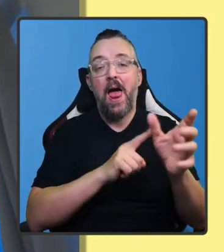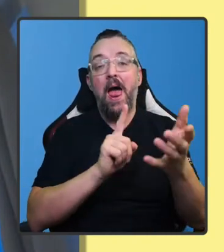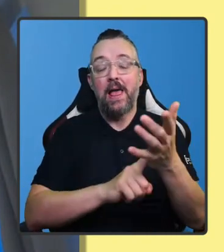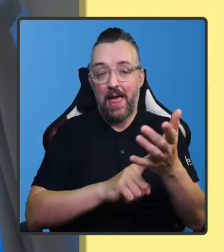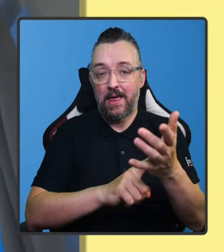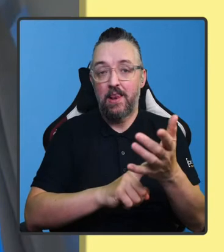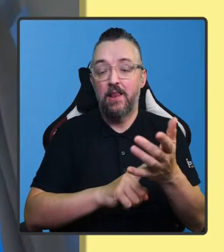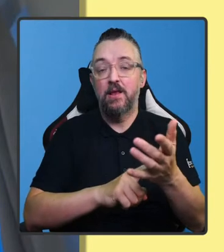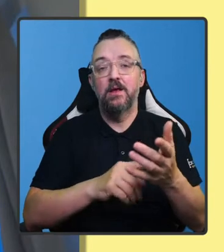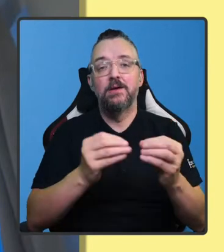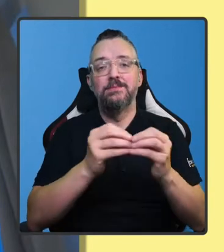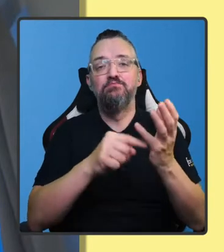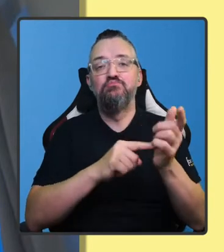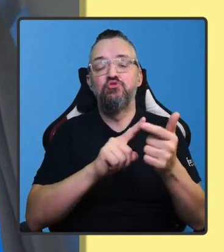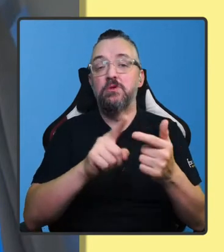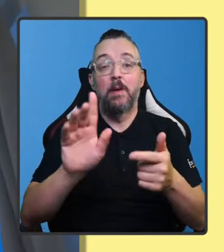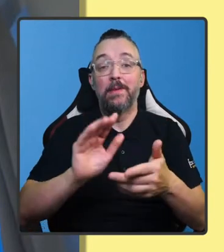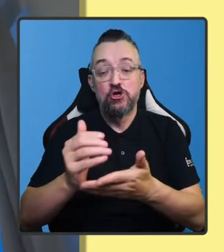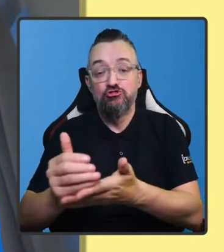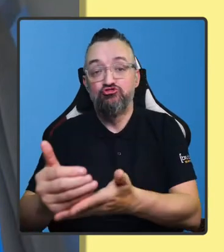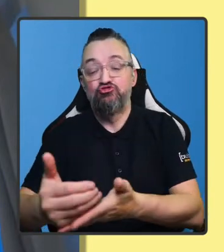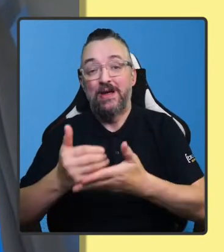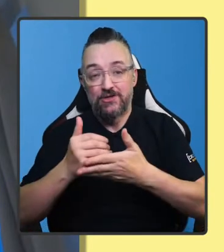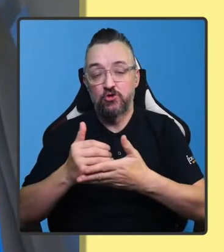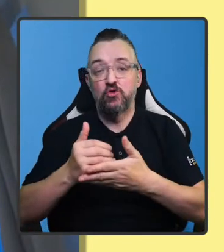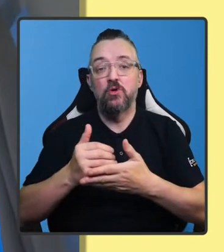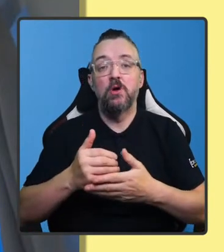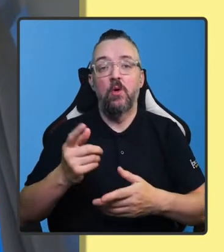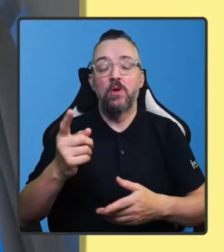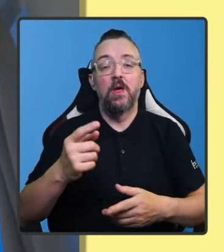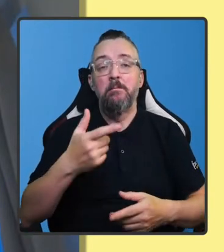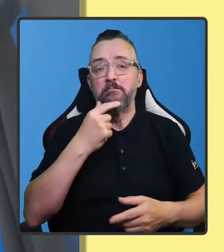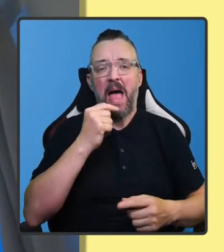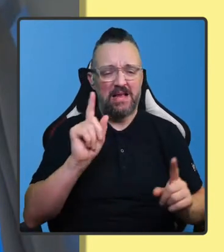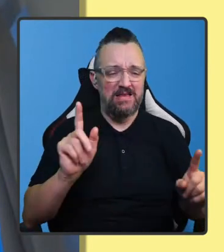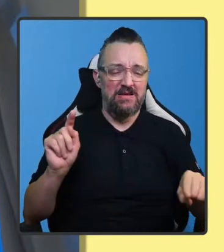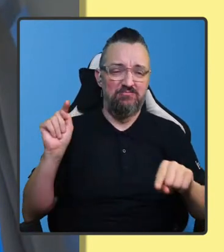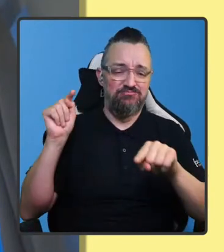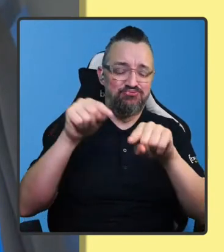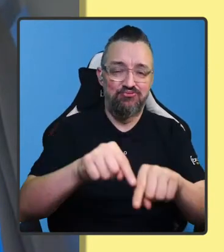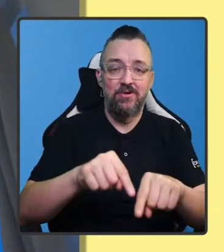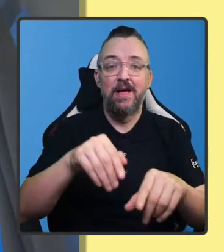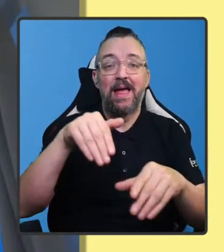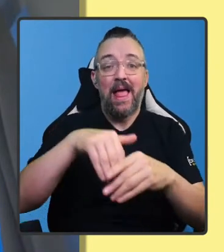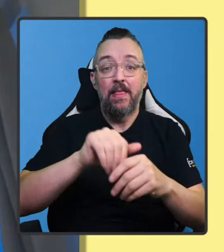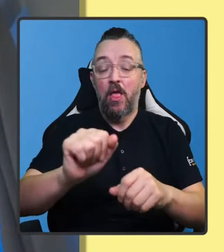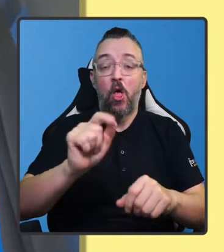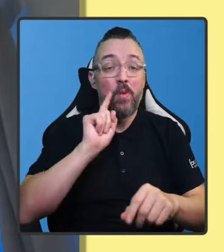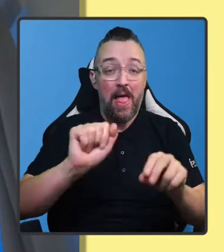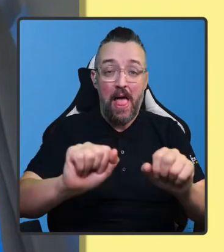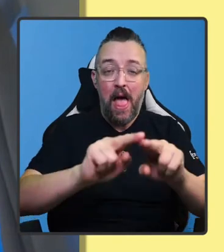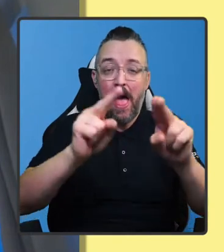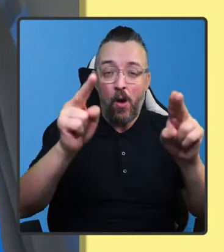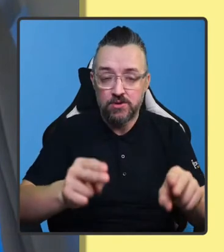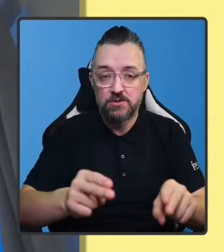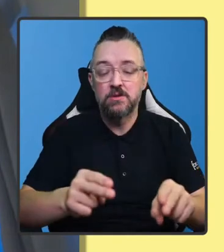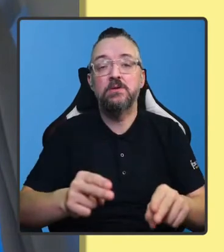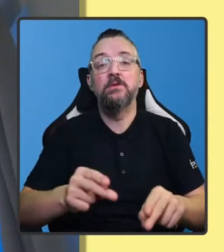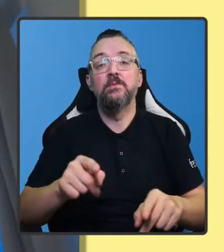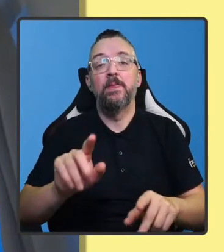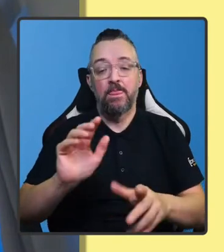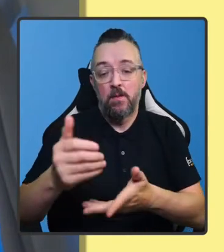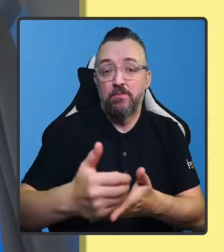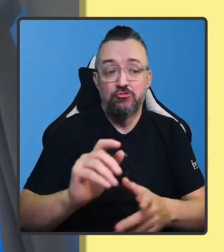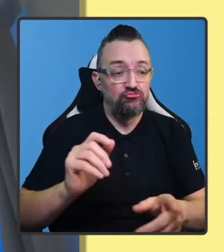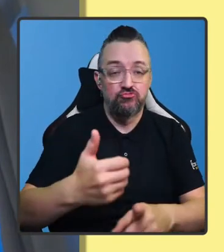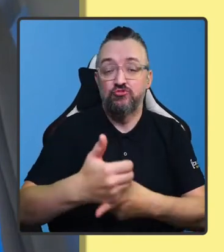who rescued, then protected a woman from an attack perpetrated by a man inside the woman's own home, then waited for backup, which